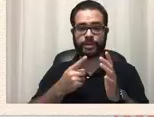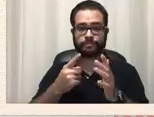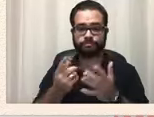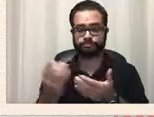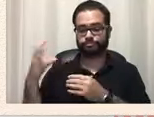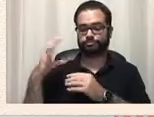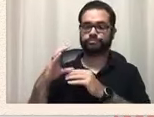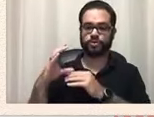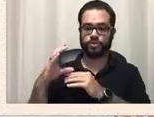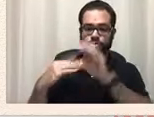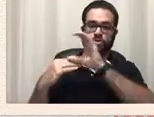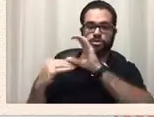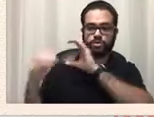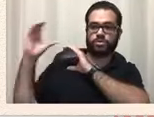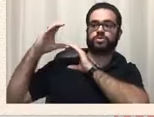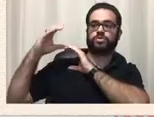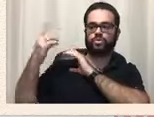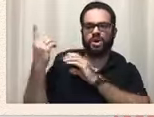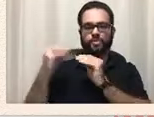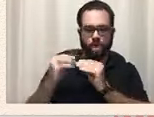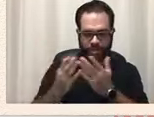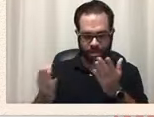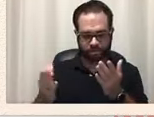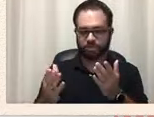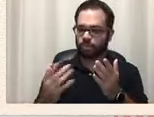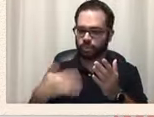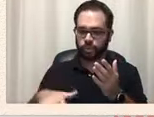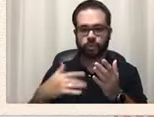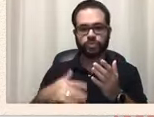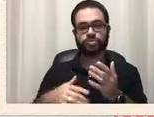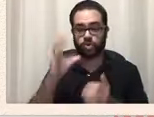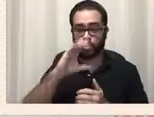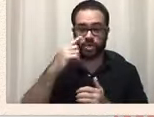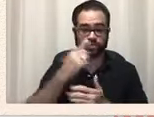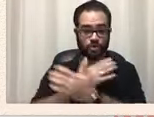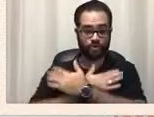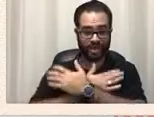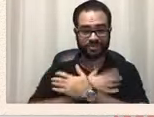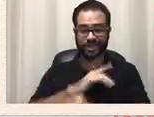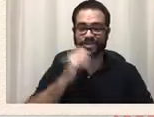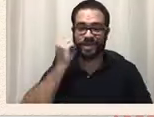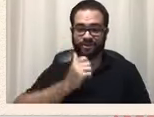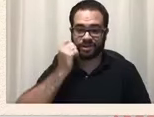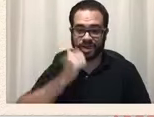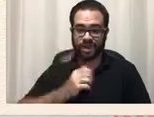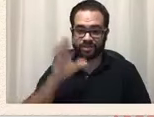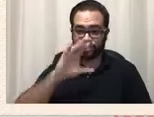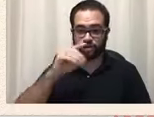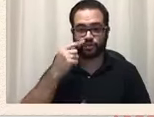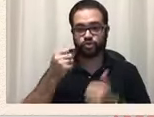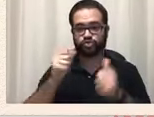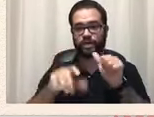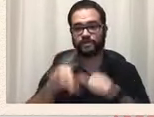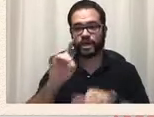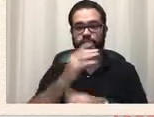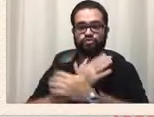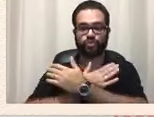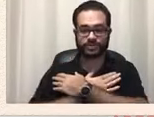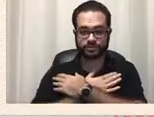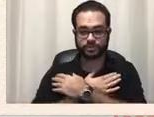for rest is a daily intentional search to find rest, a space, a time in our day